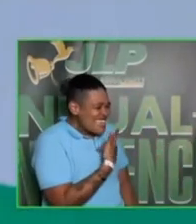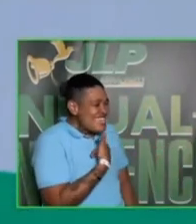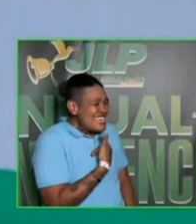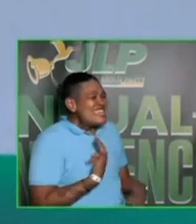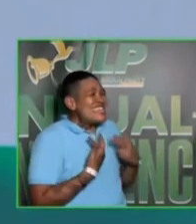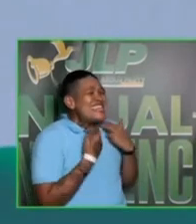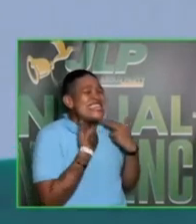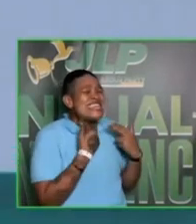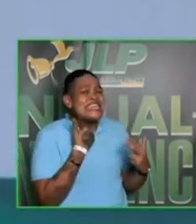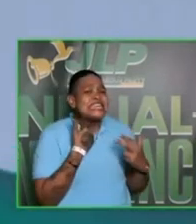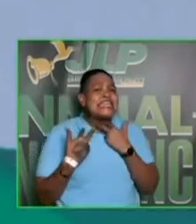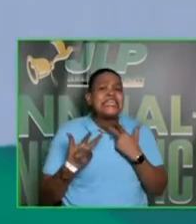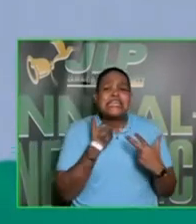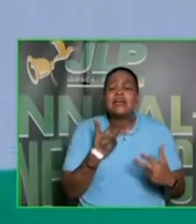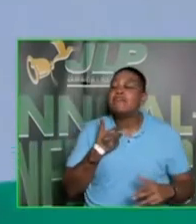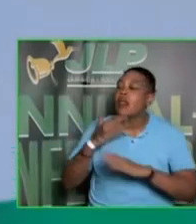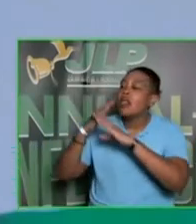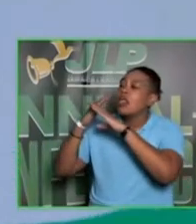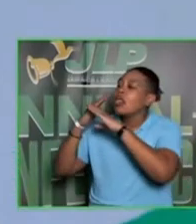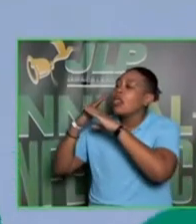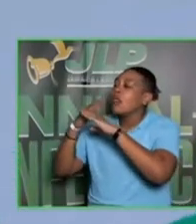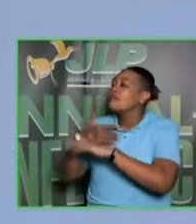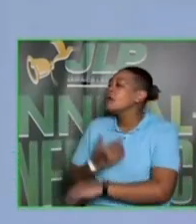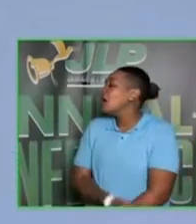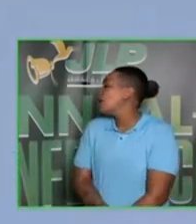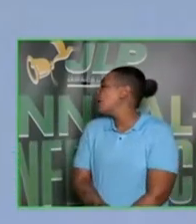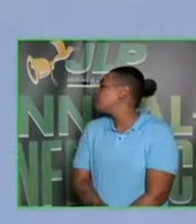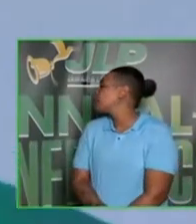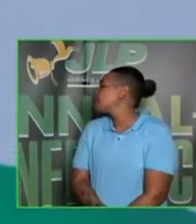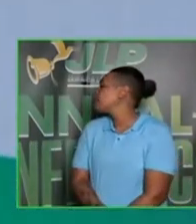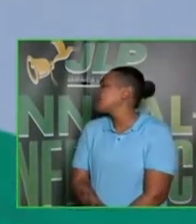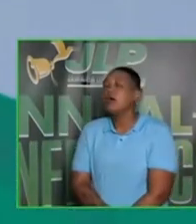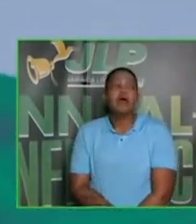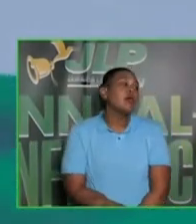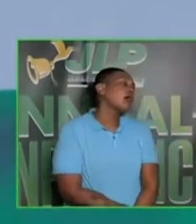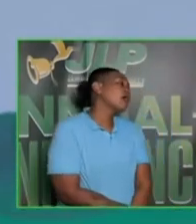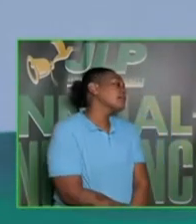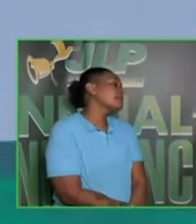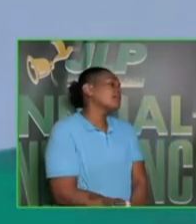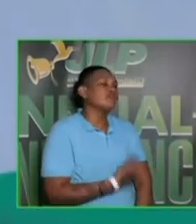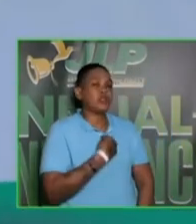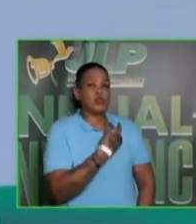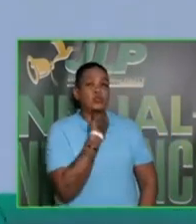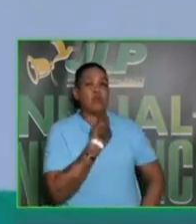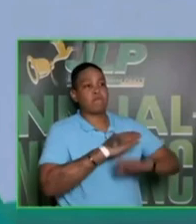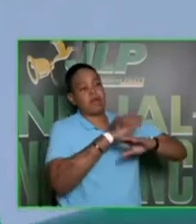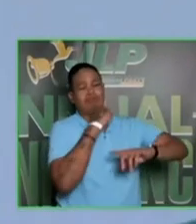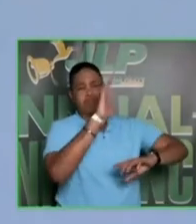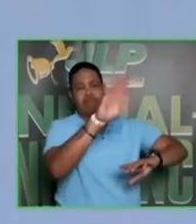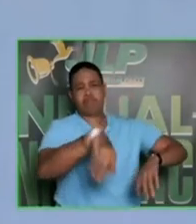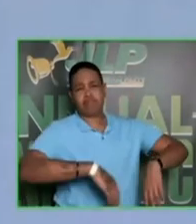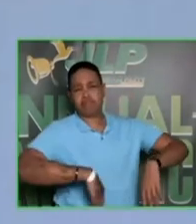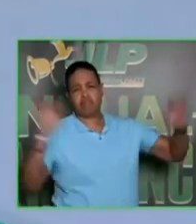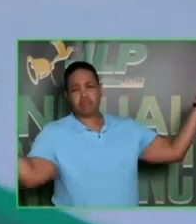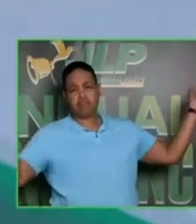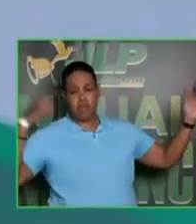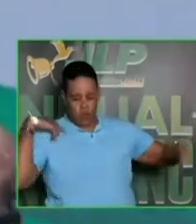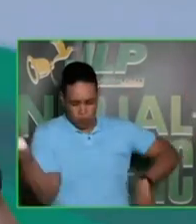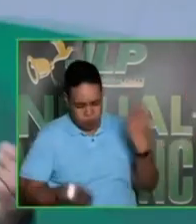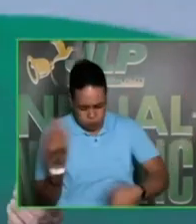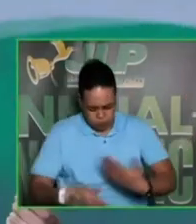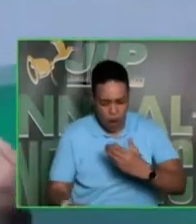legacy requirements that don't bear any relevance to today, and let us move them away